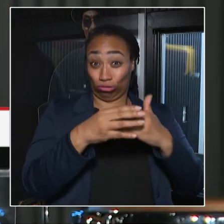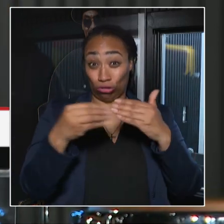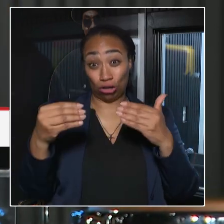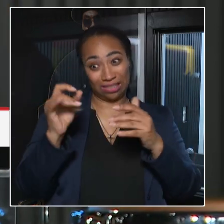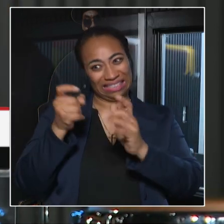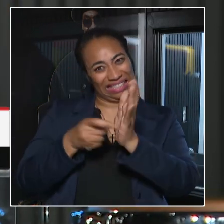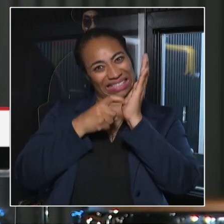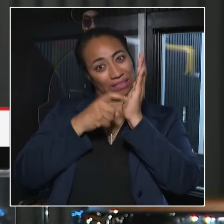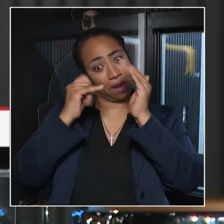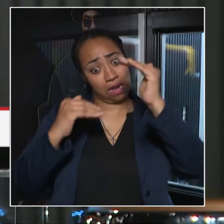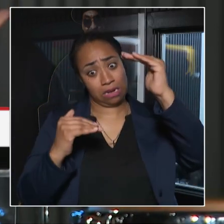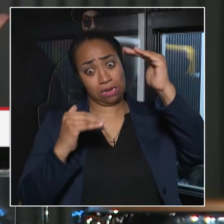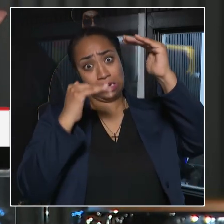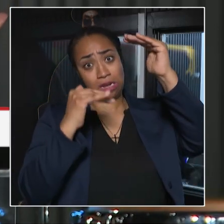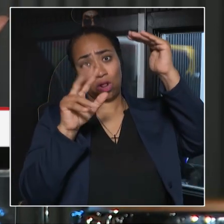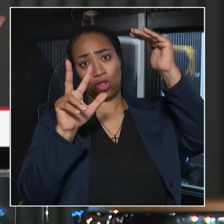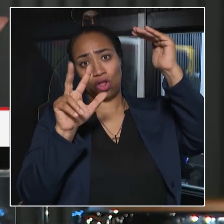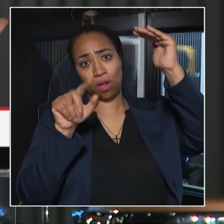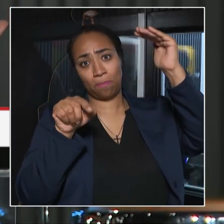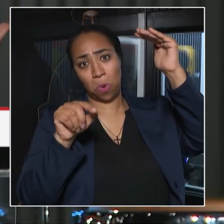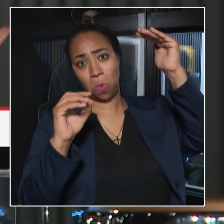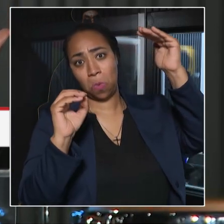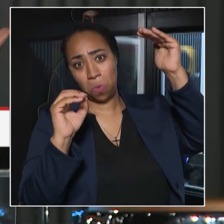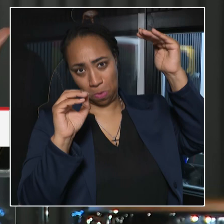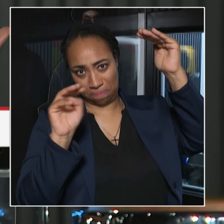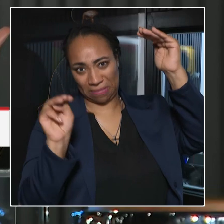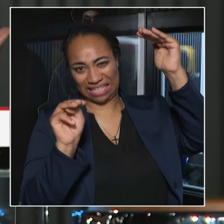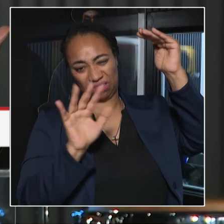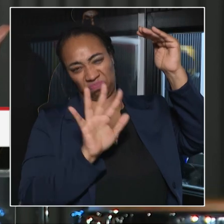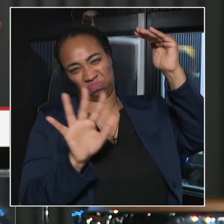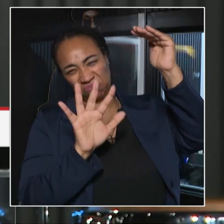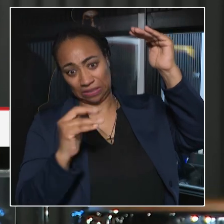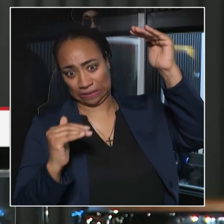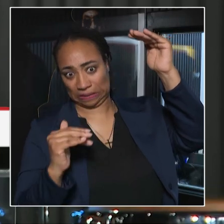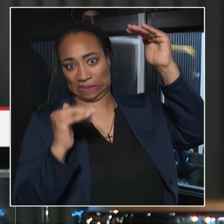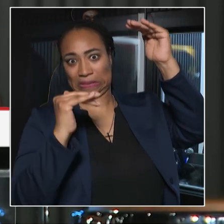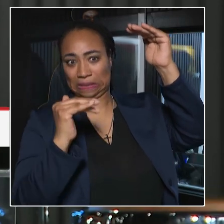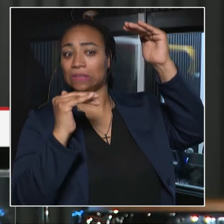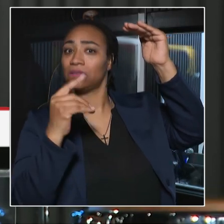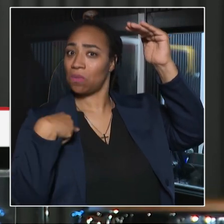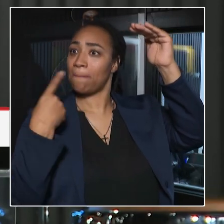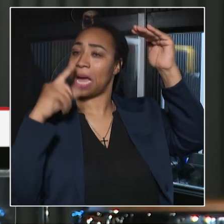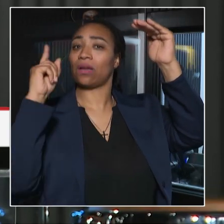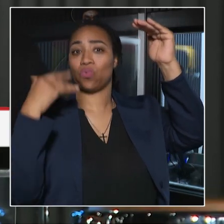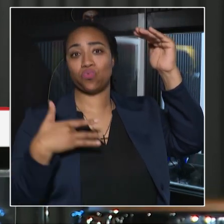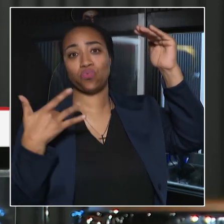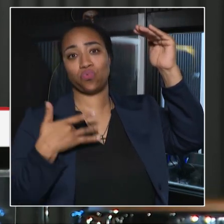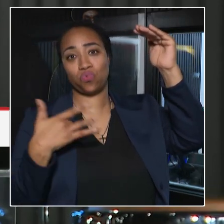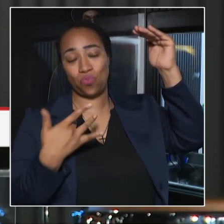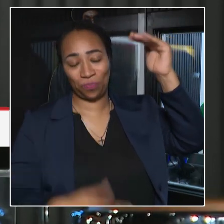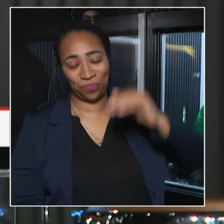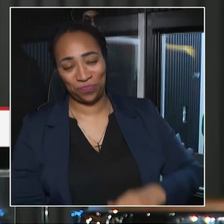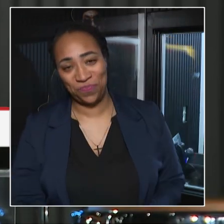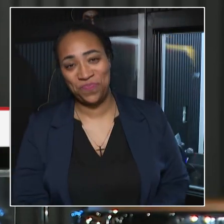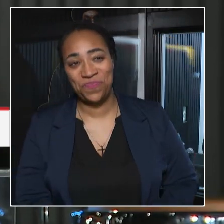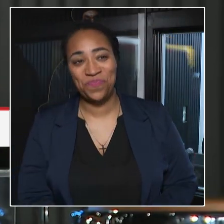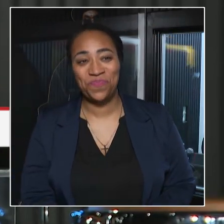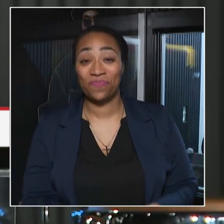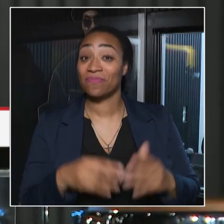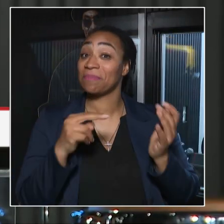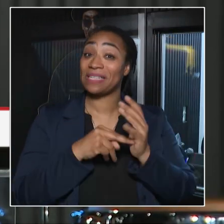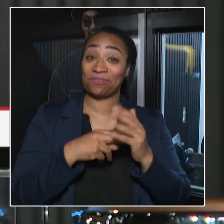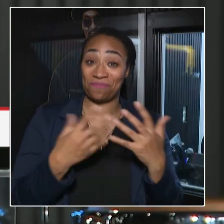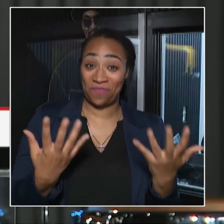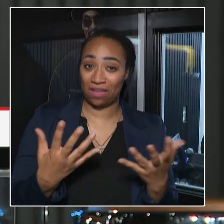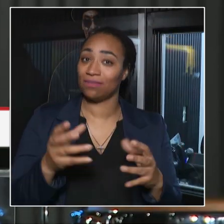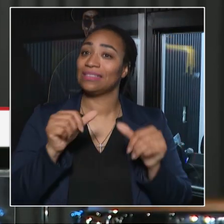That just means that, we just have to keep elevating the bar. And so one of the big things that we would like to do is,